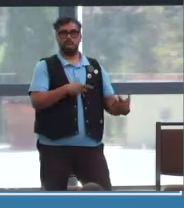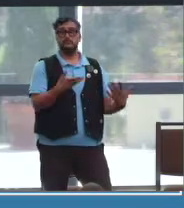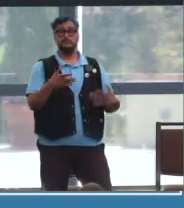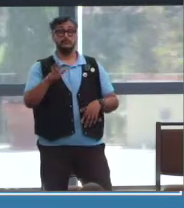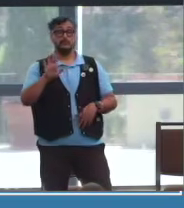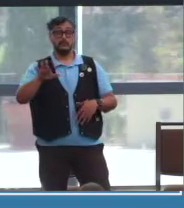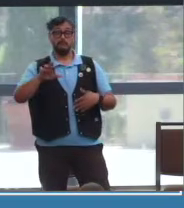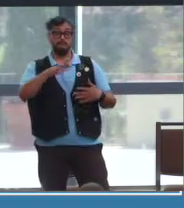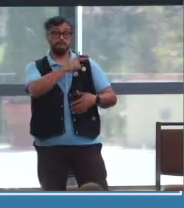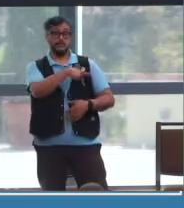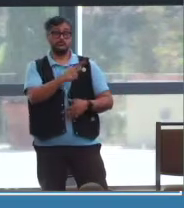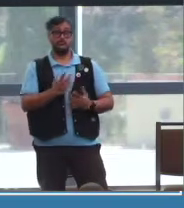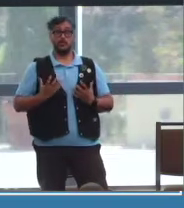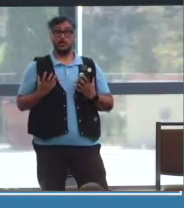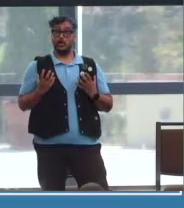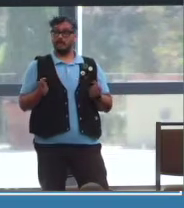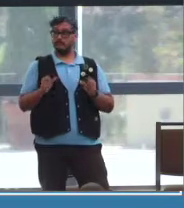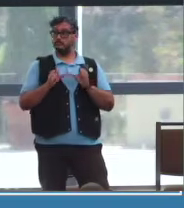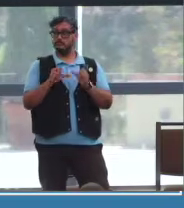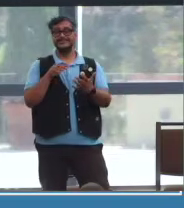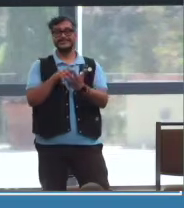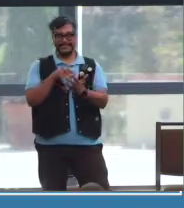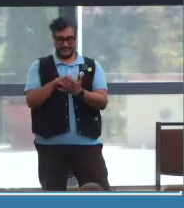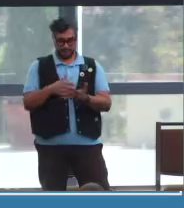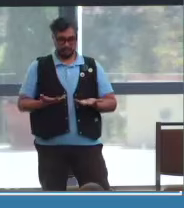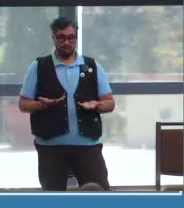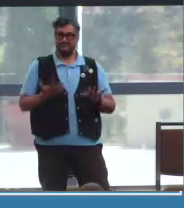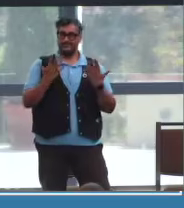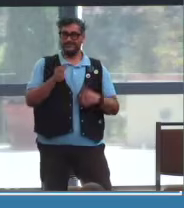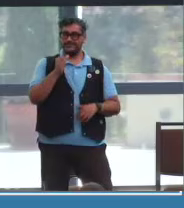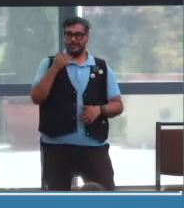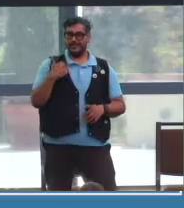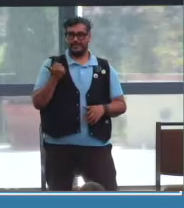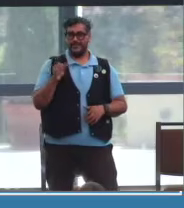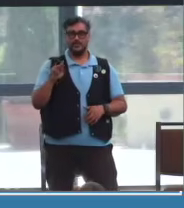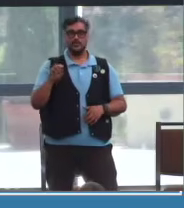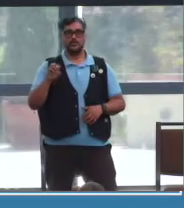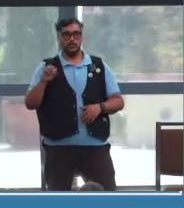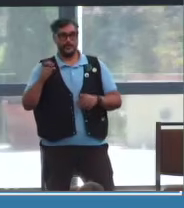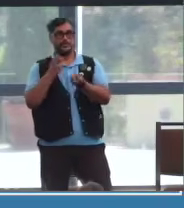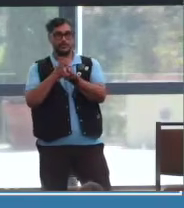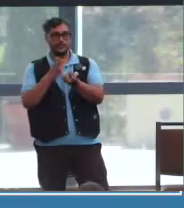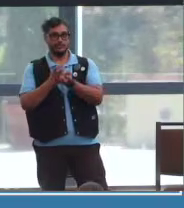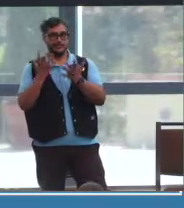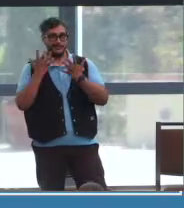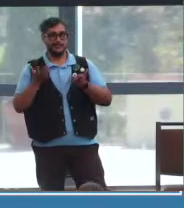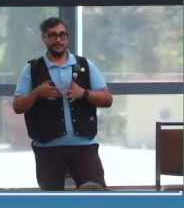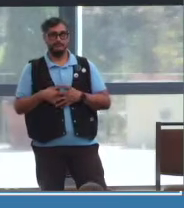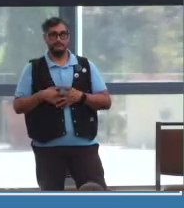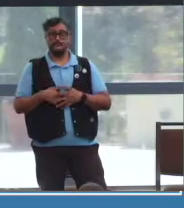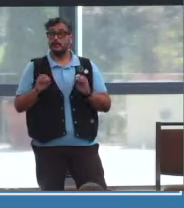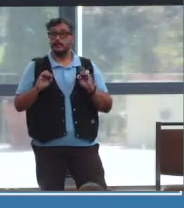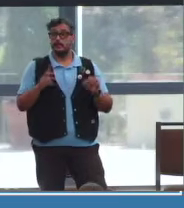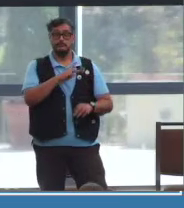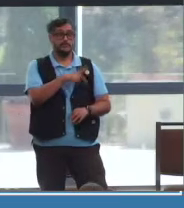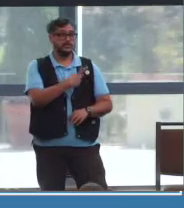patients recovered and continued to be in the study. Unfortunately, we didn't have any case of neurotoxicity of graft versus host disease. None of the